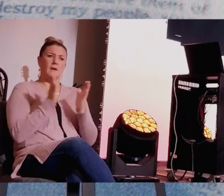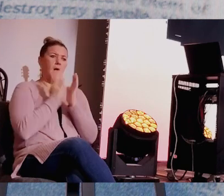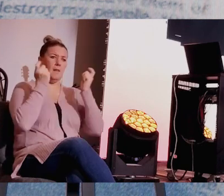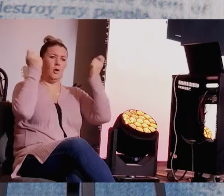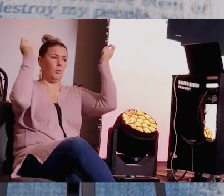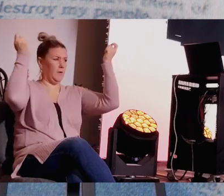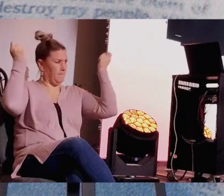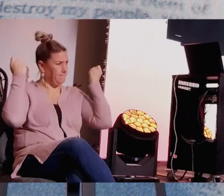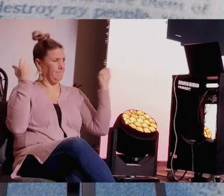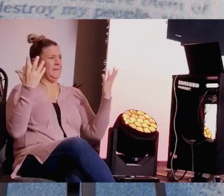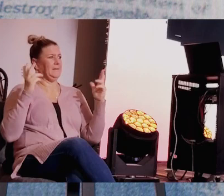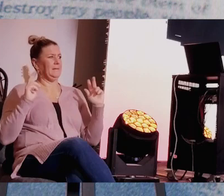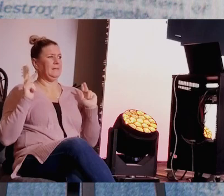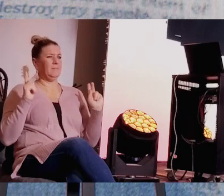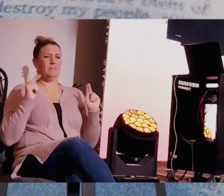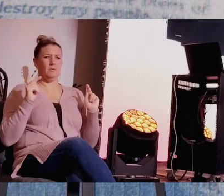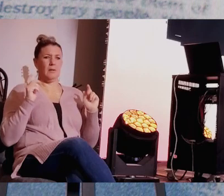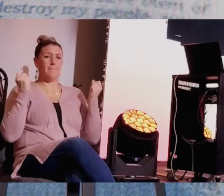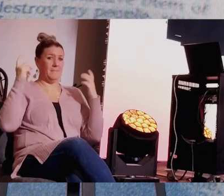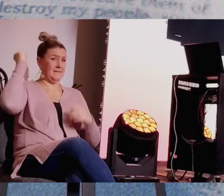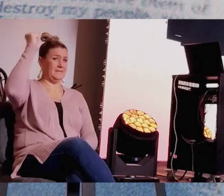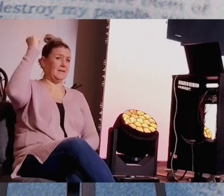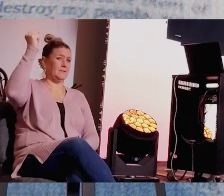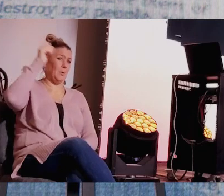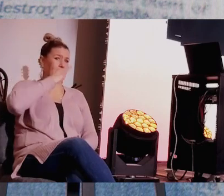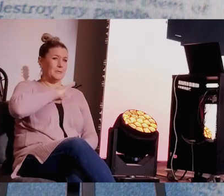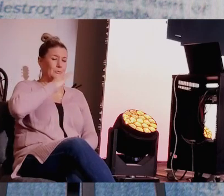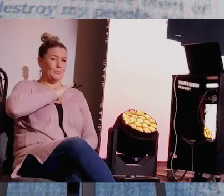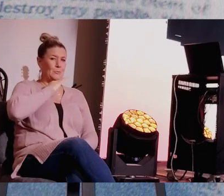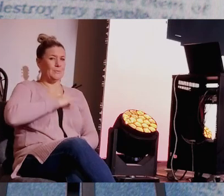Hallelujah. We've got a lot of testimonies coming in.